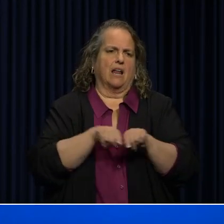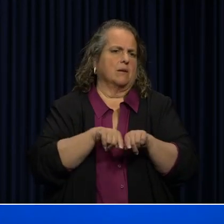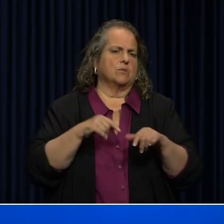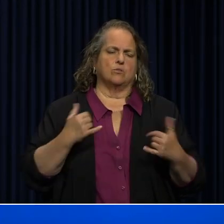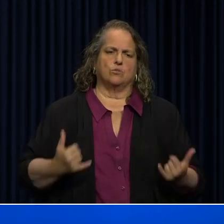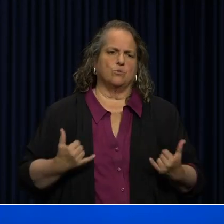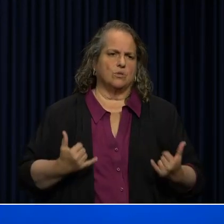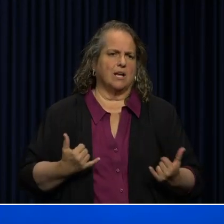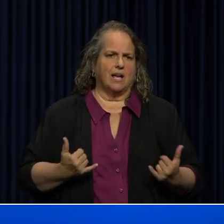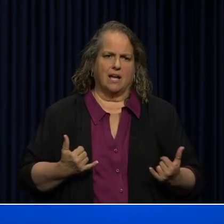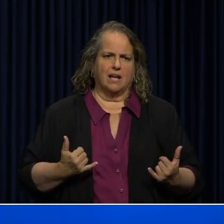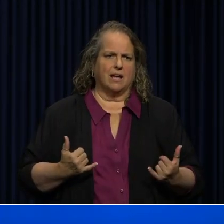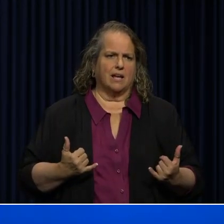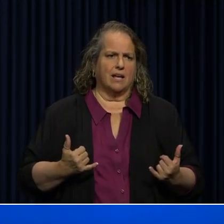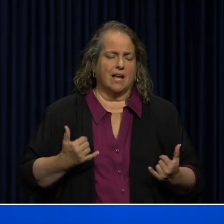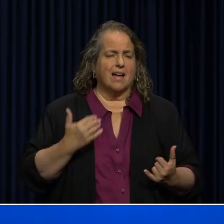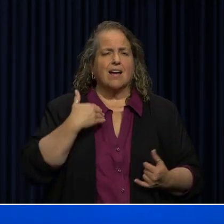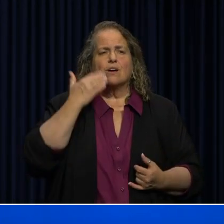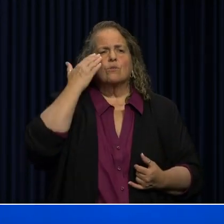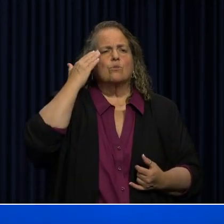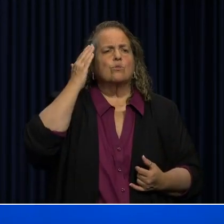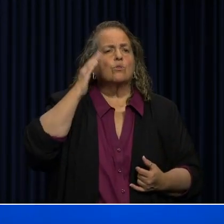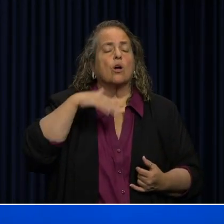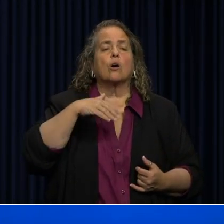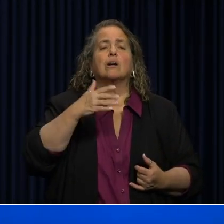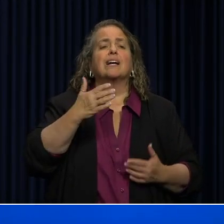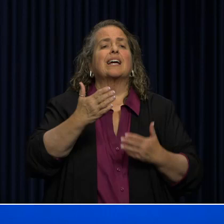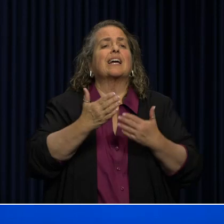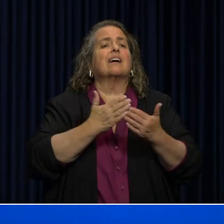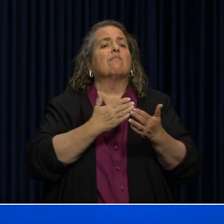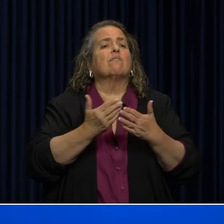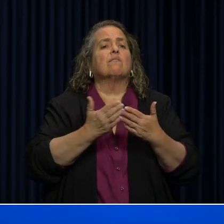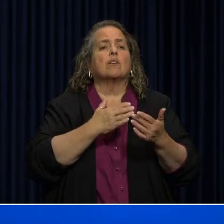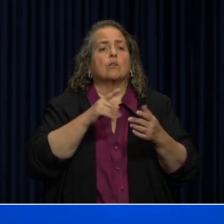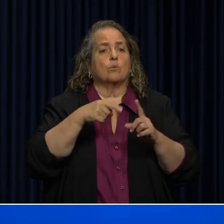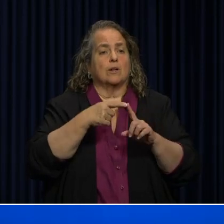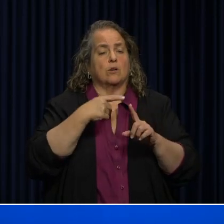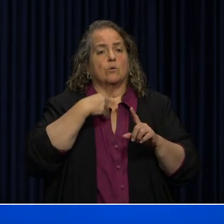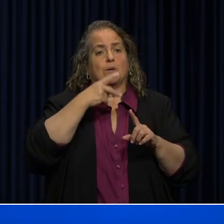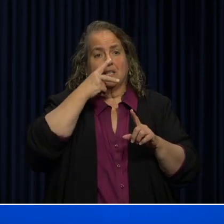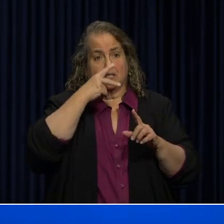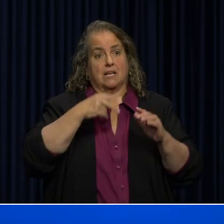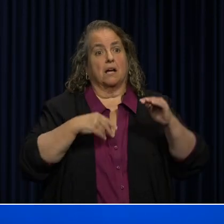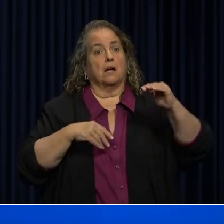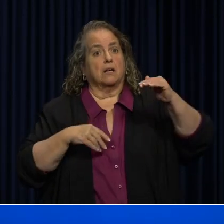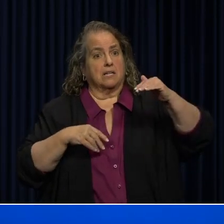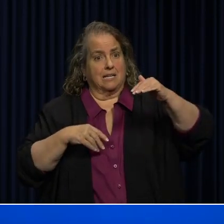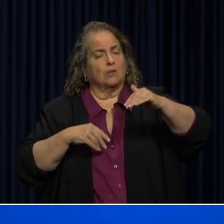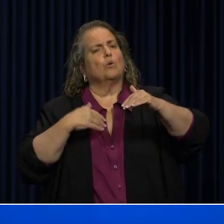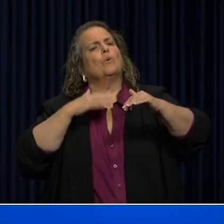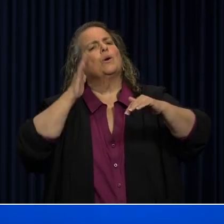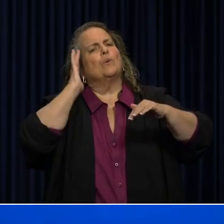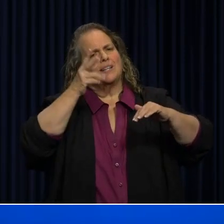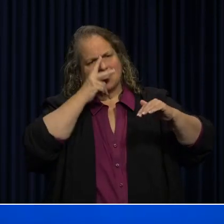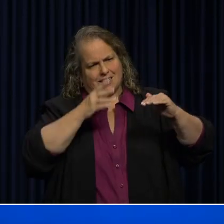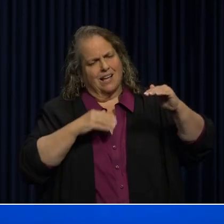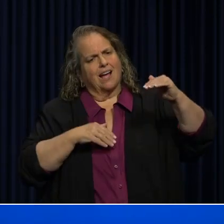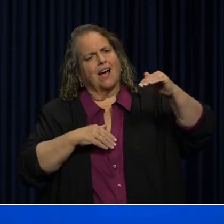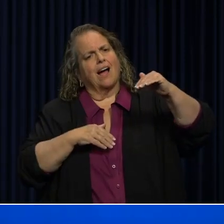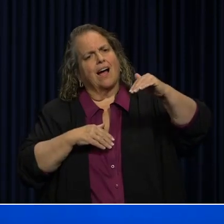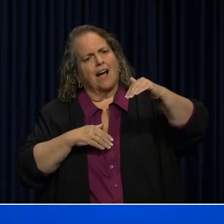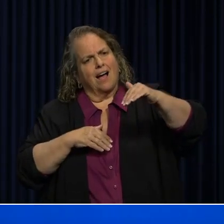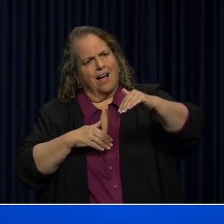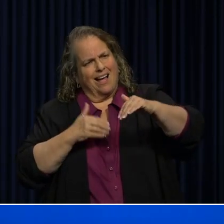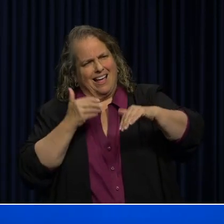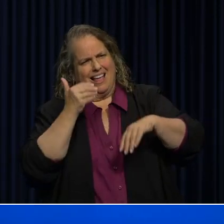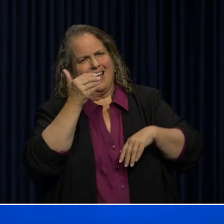knowing that even when we start seeing this decrease, and we will, we can see light at the end of the